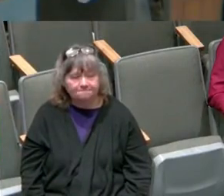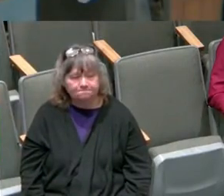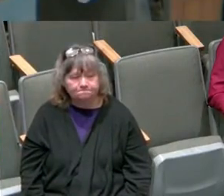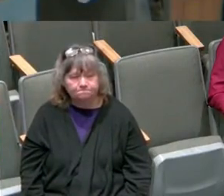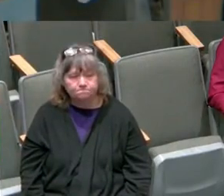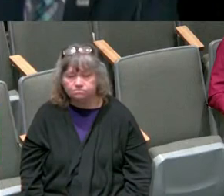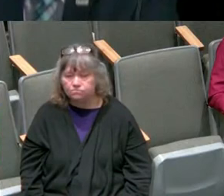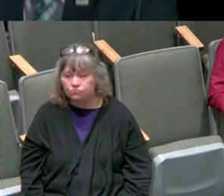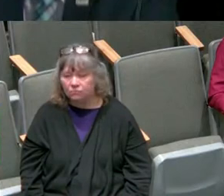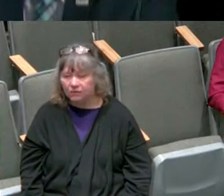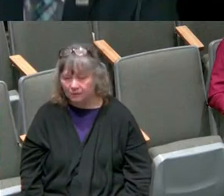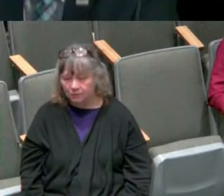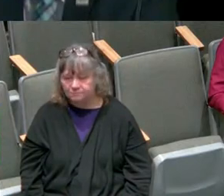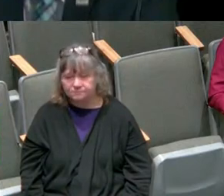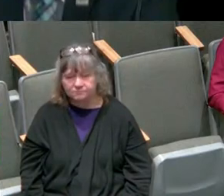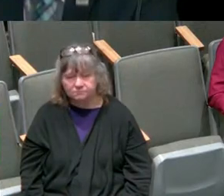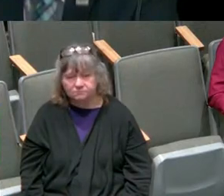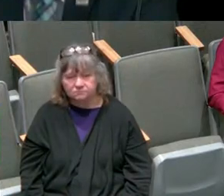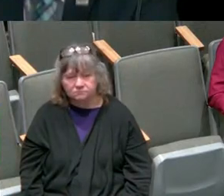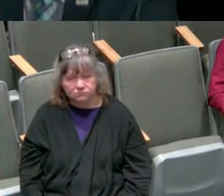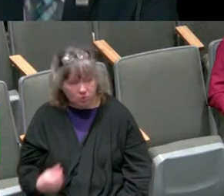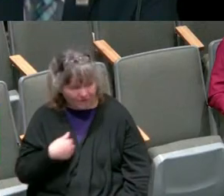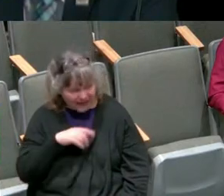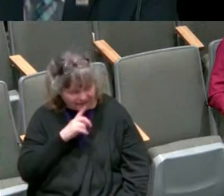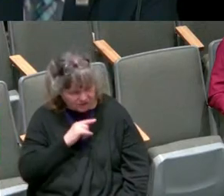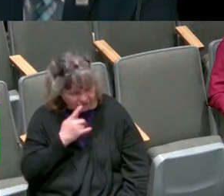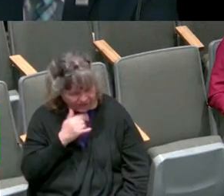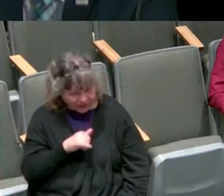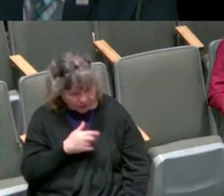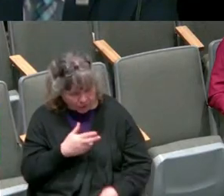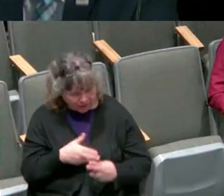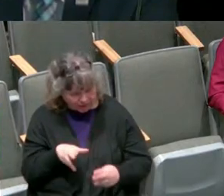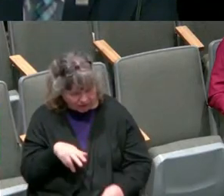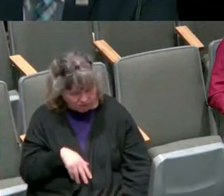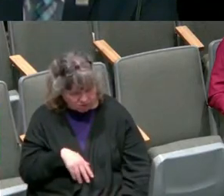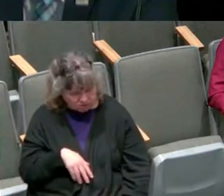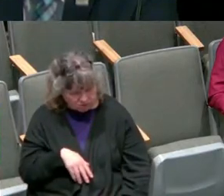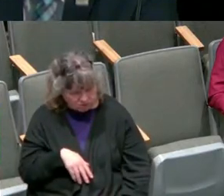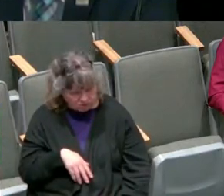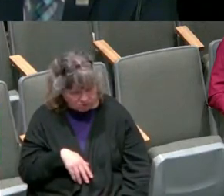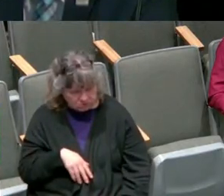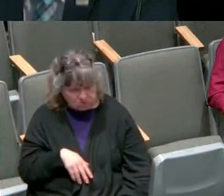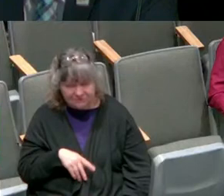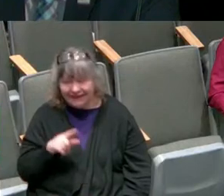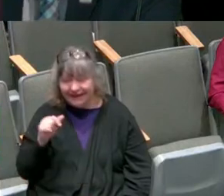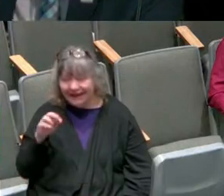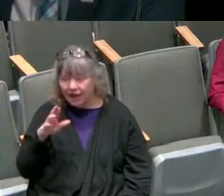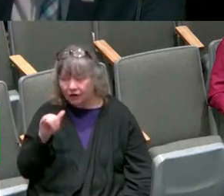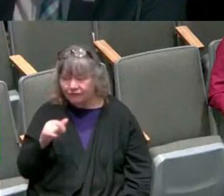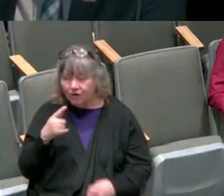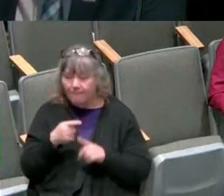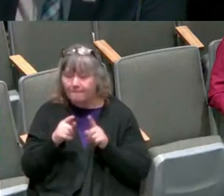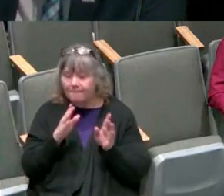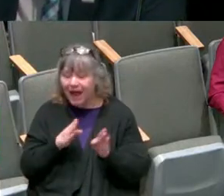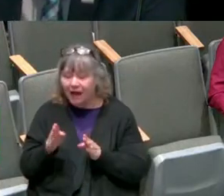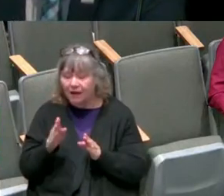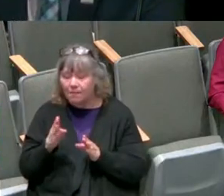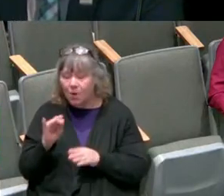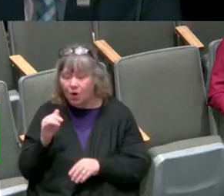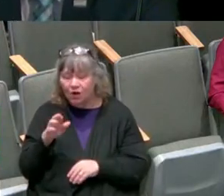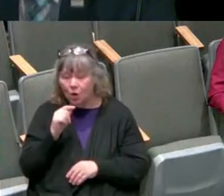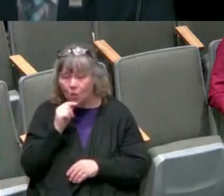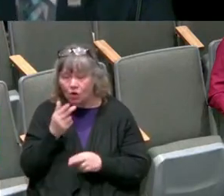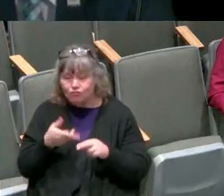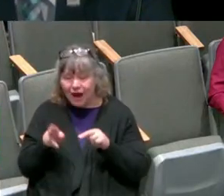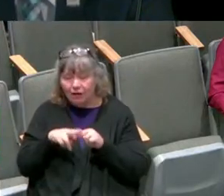um okay do you have an answer to that quickly okay Gary turned off on the planning board the reason we're rounding up